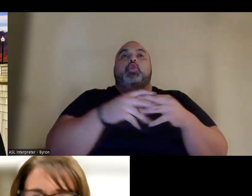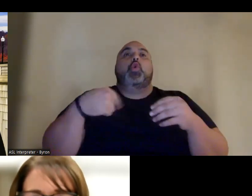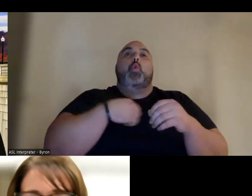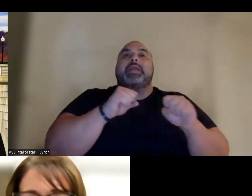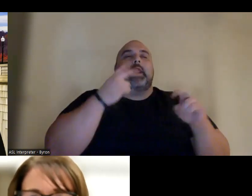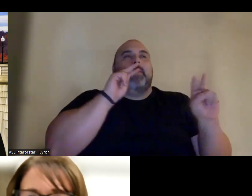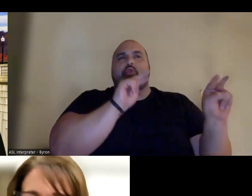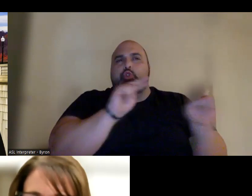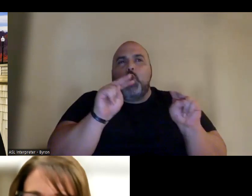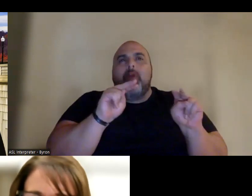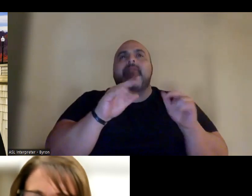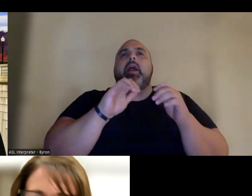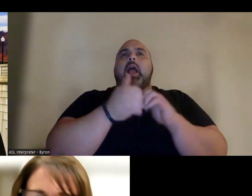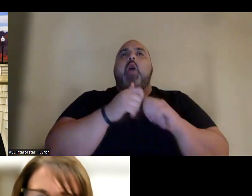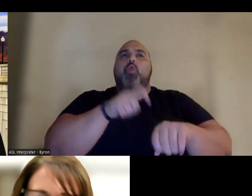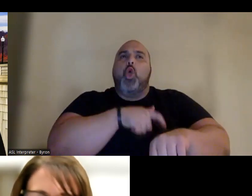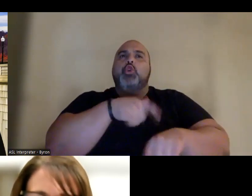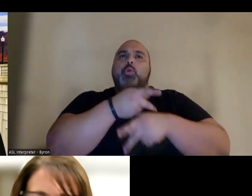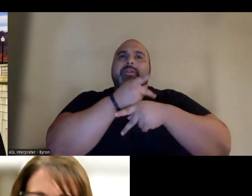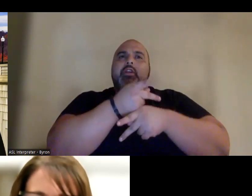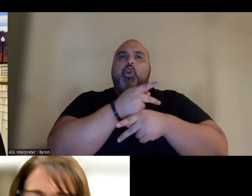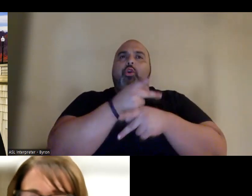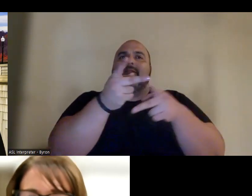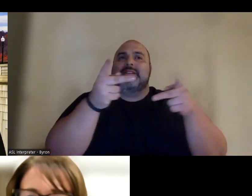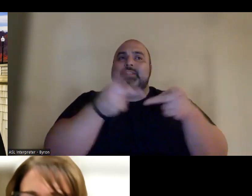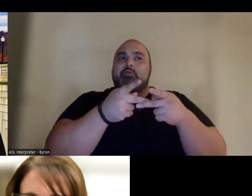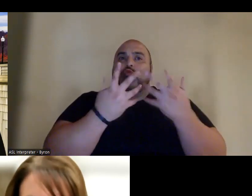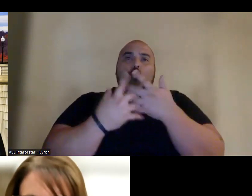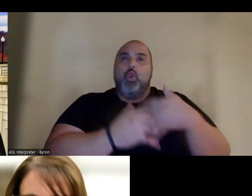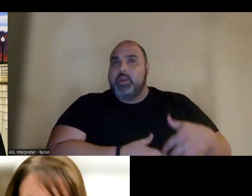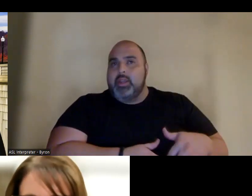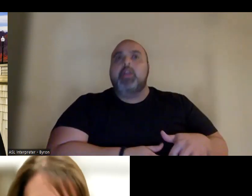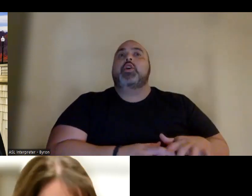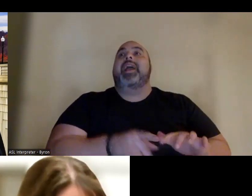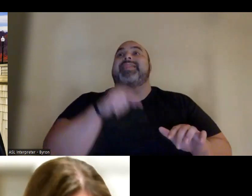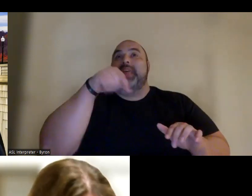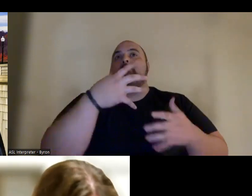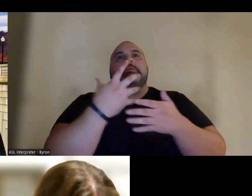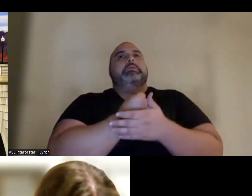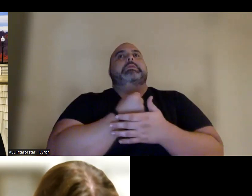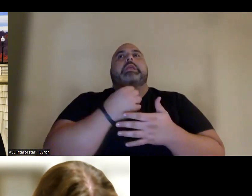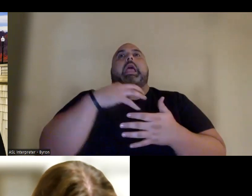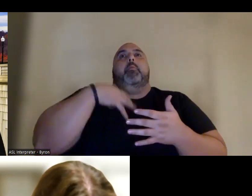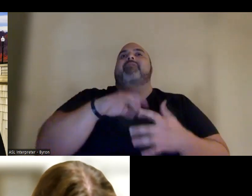how the long-term care facilities was working was extremely helpful as well.